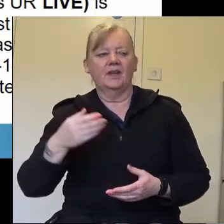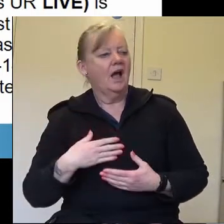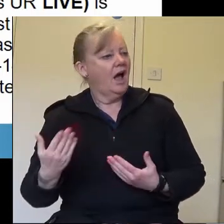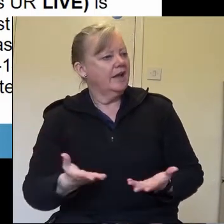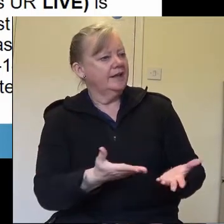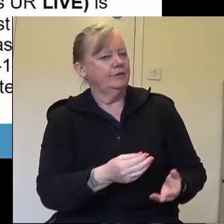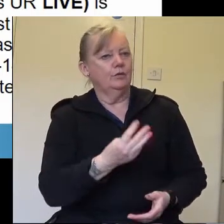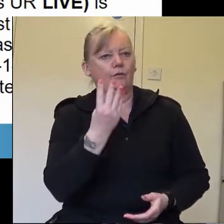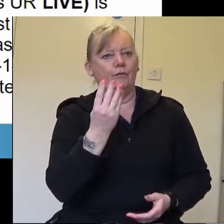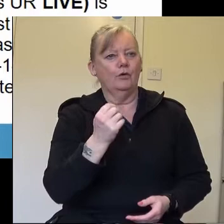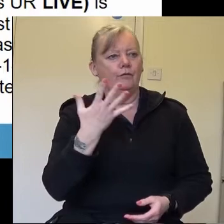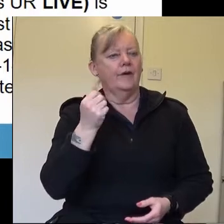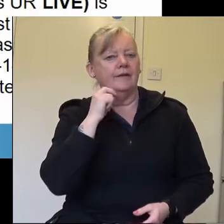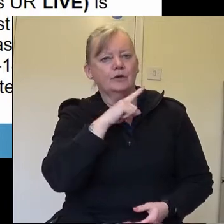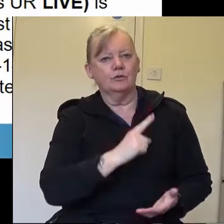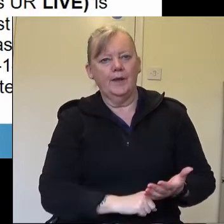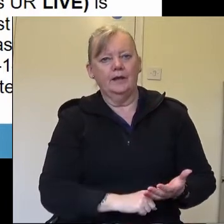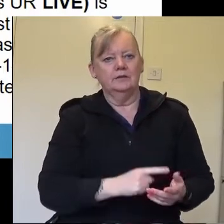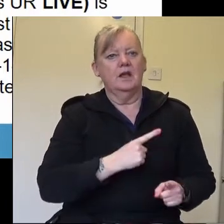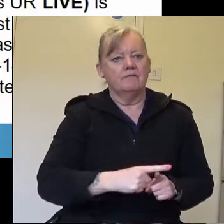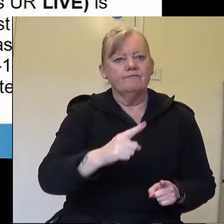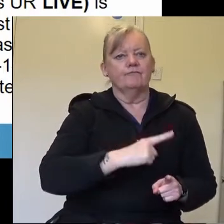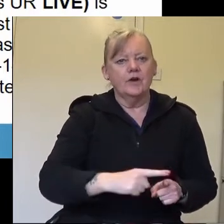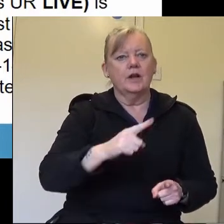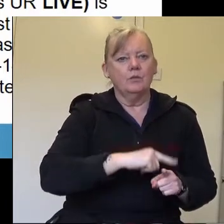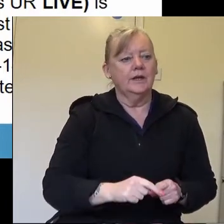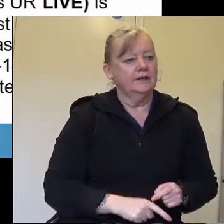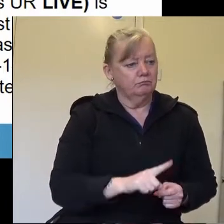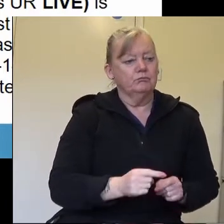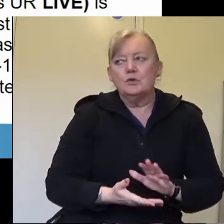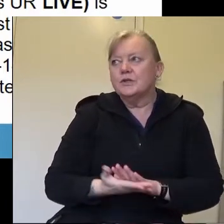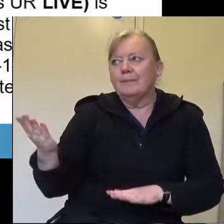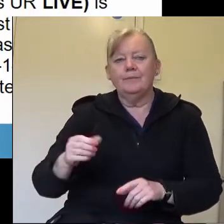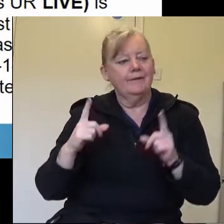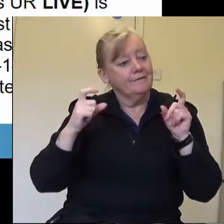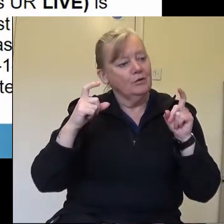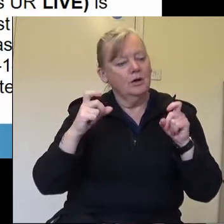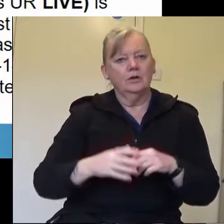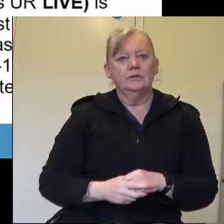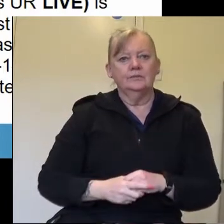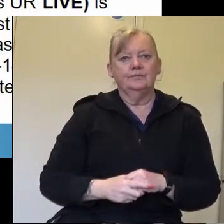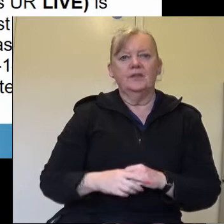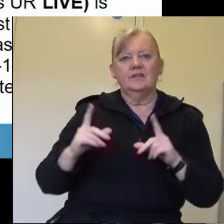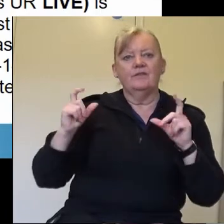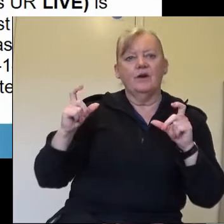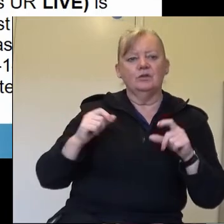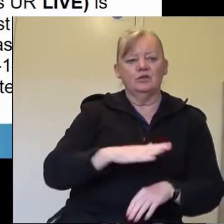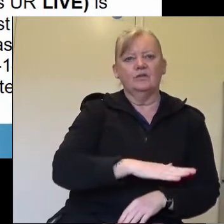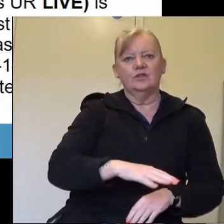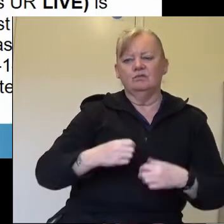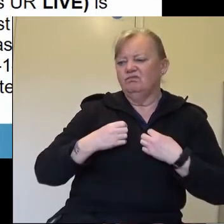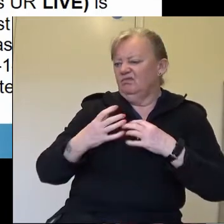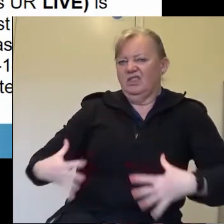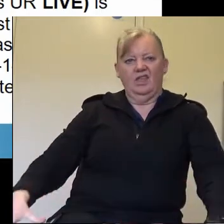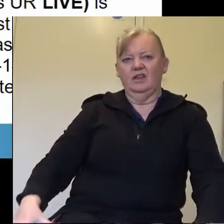week if you're sending me photographs, is true. Some kids, they send photographs, and I'm not talking about photographs of themselves dressed, I'm